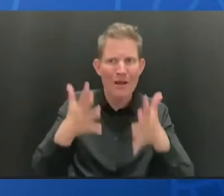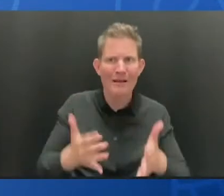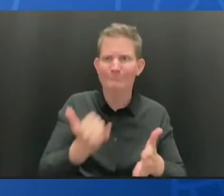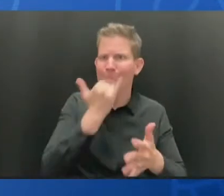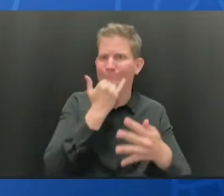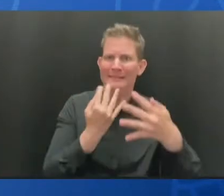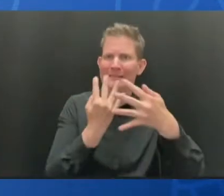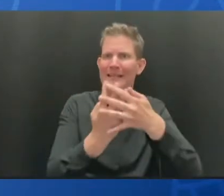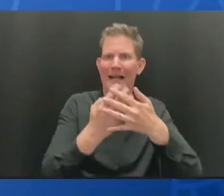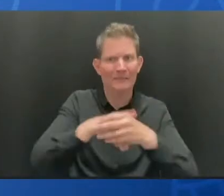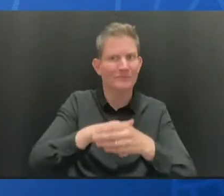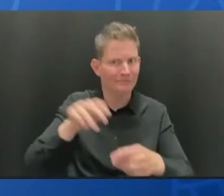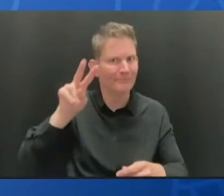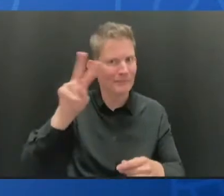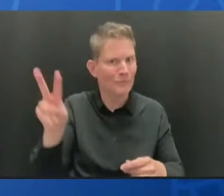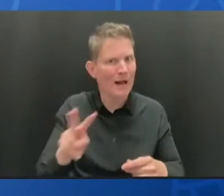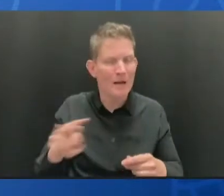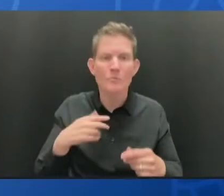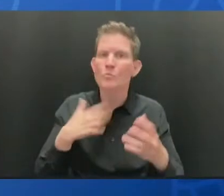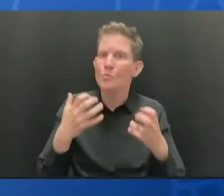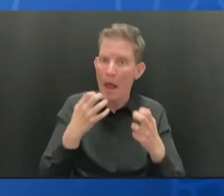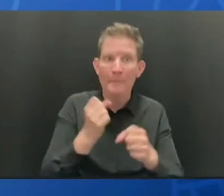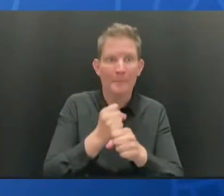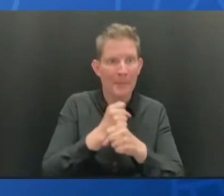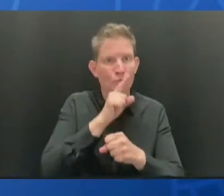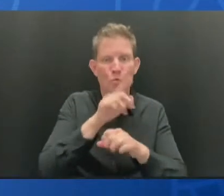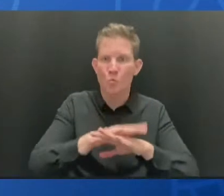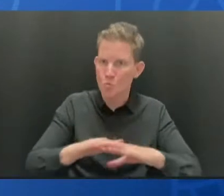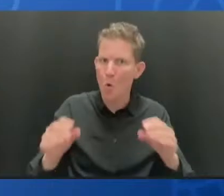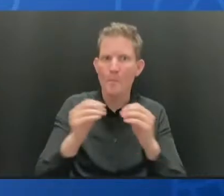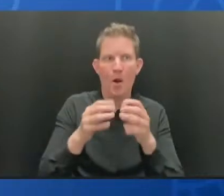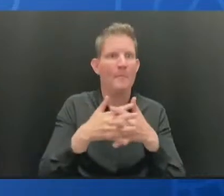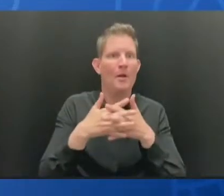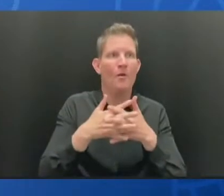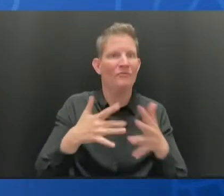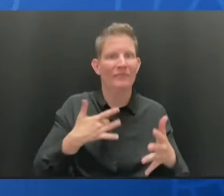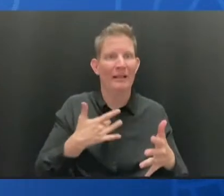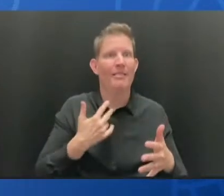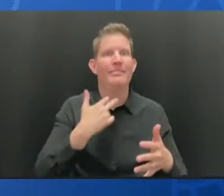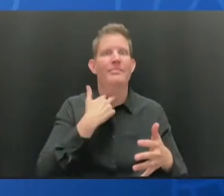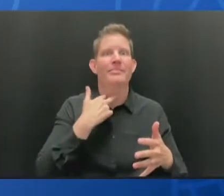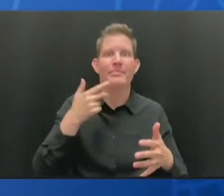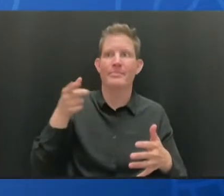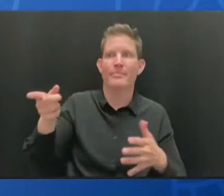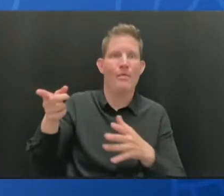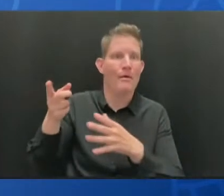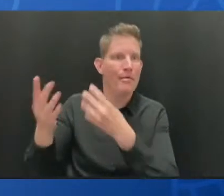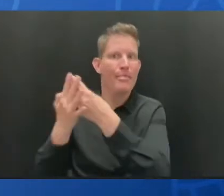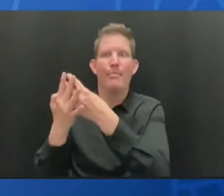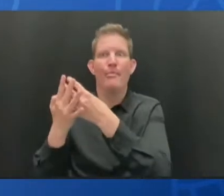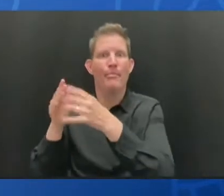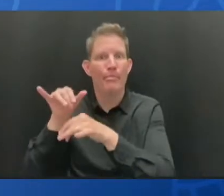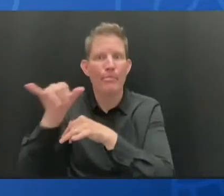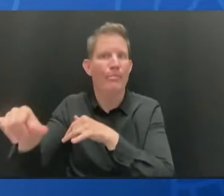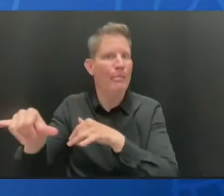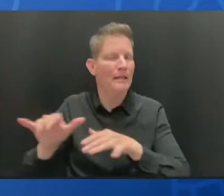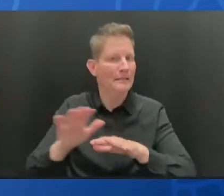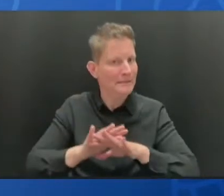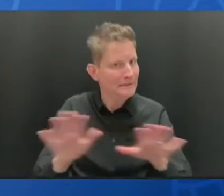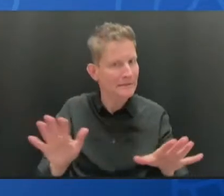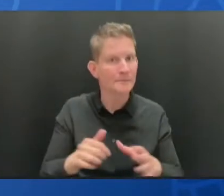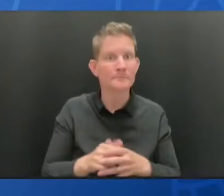additional Americans are falling into this trap. Our simple message for Americans: do not travel to